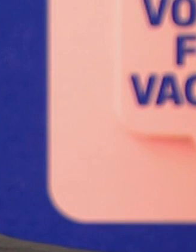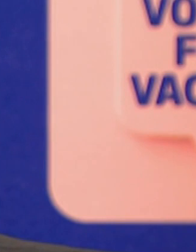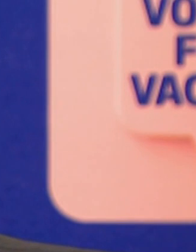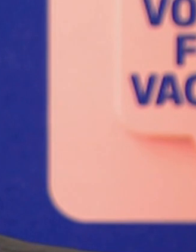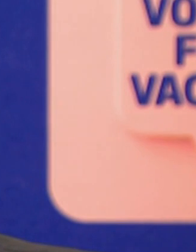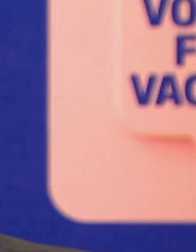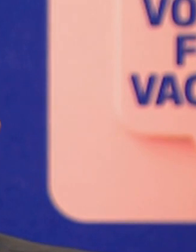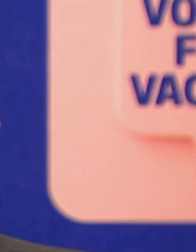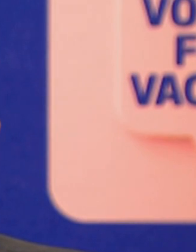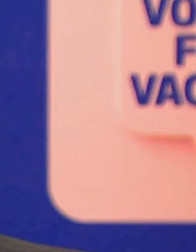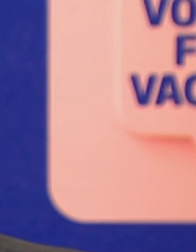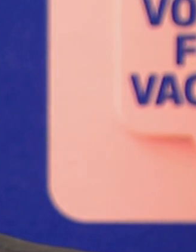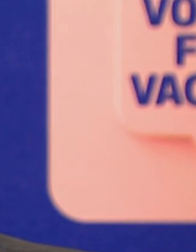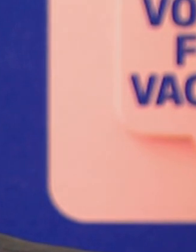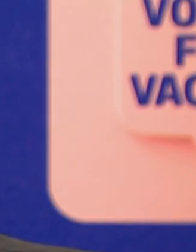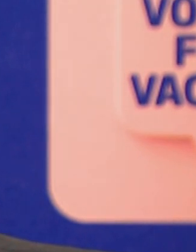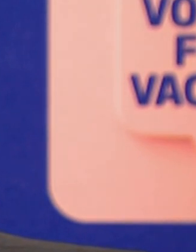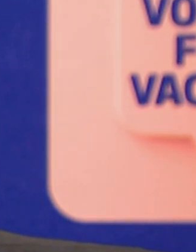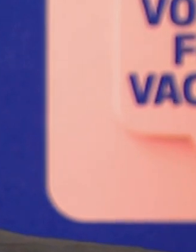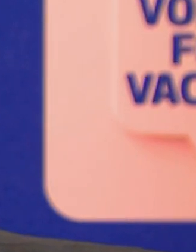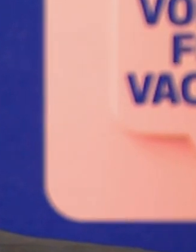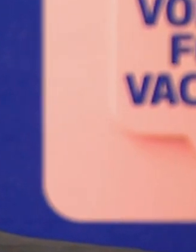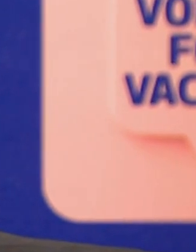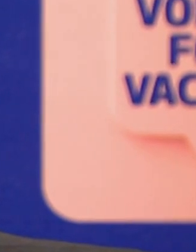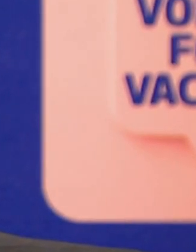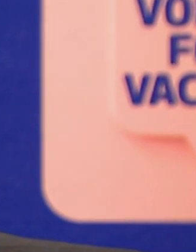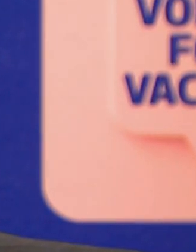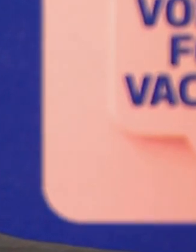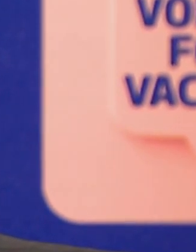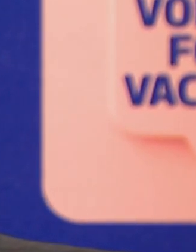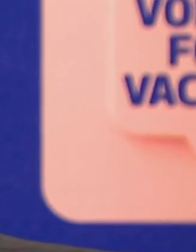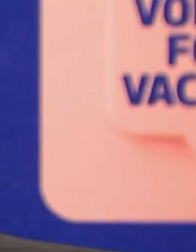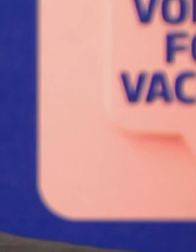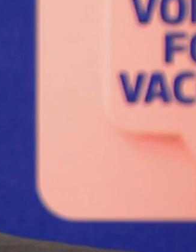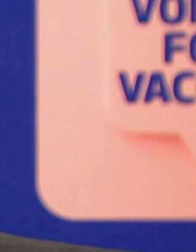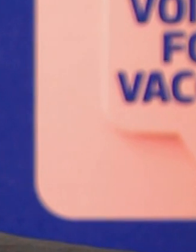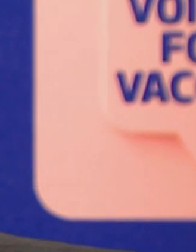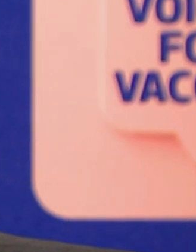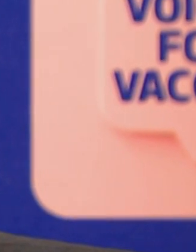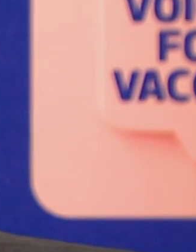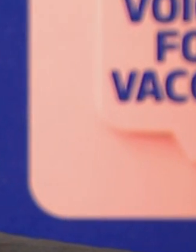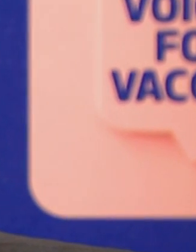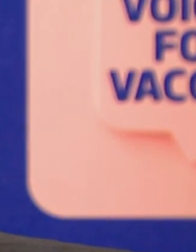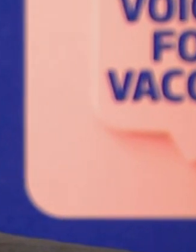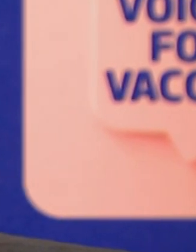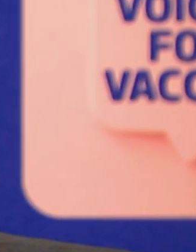71,224 tests were processed yesterday. And again, another great contribution,